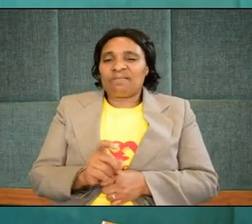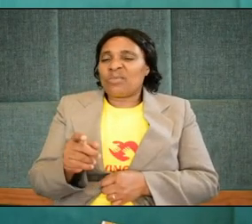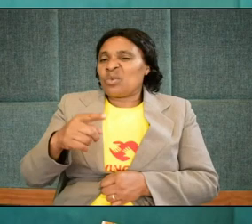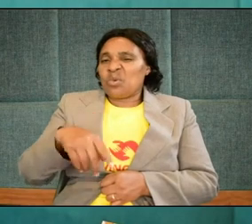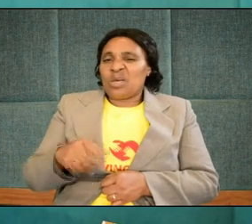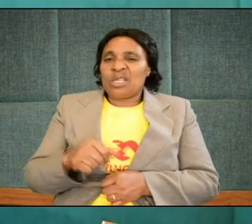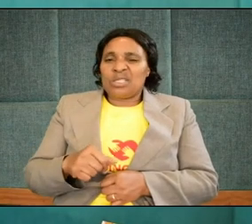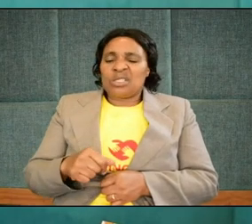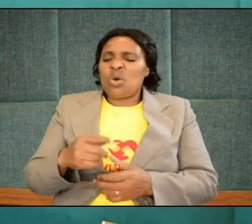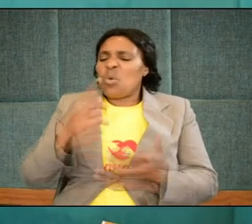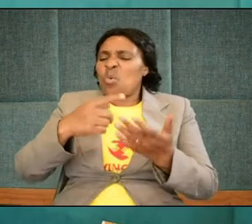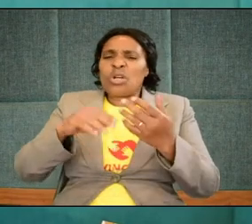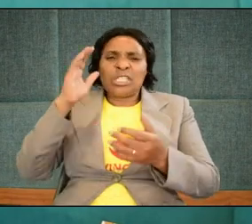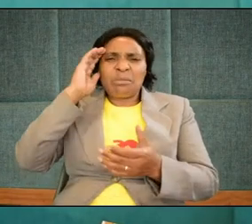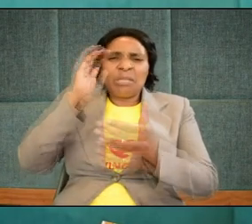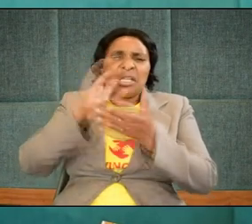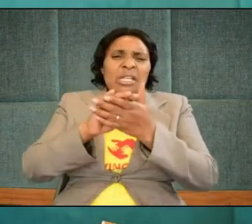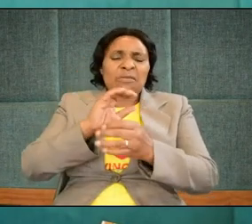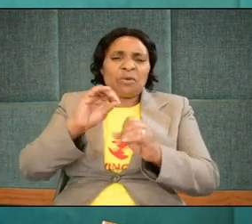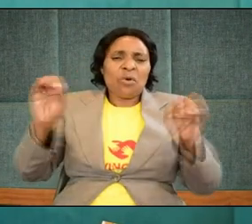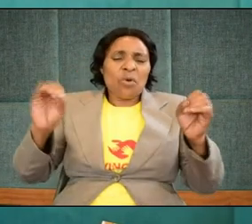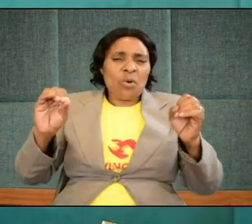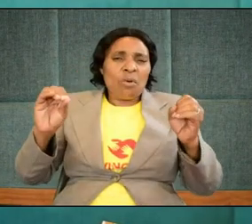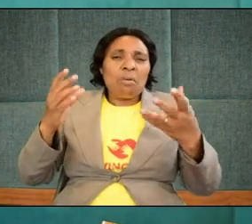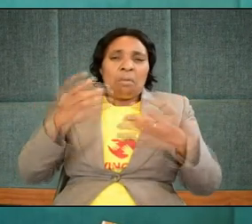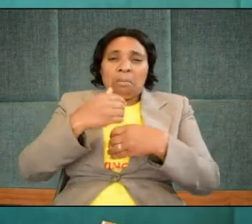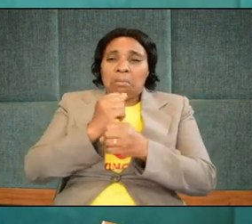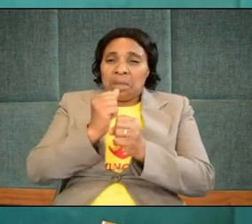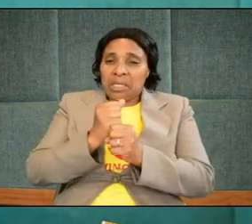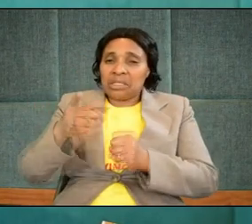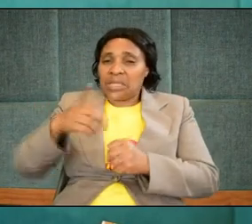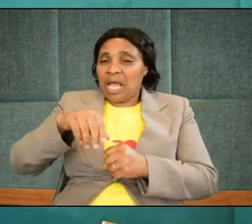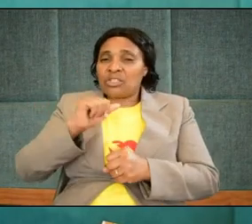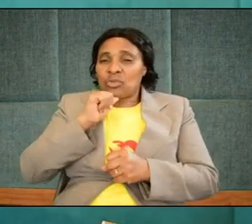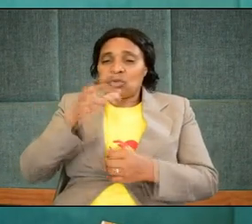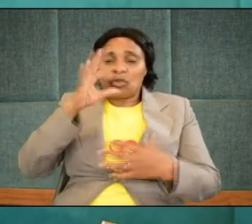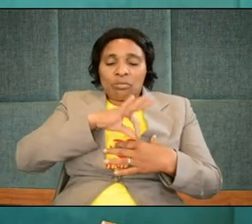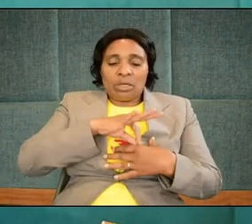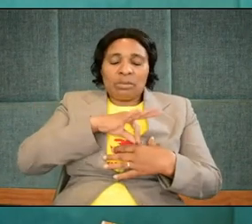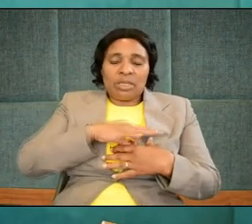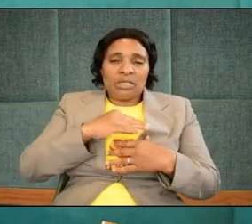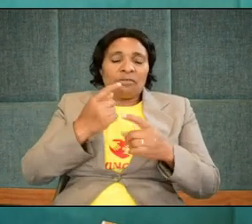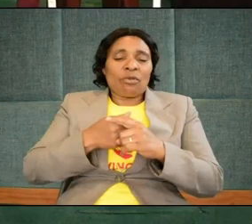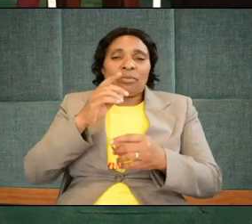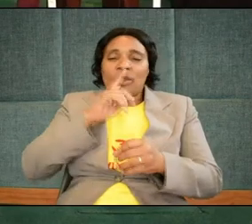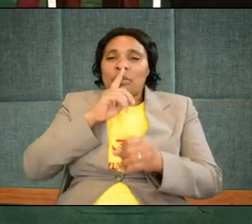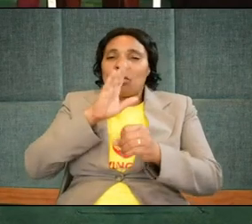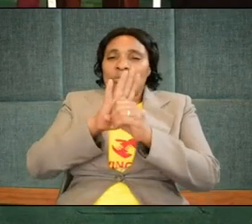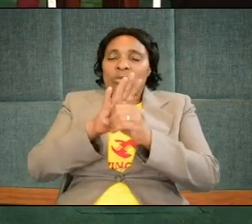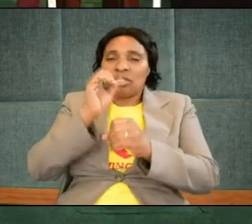what unbelief causes us not to benefit of the promises that the Lord has